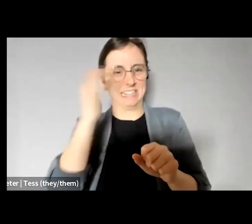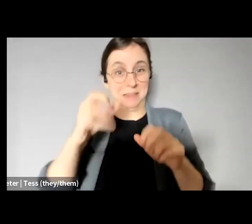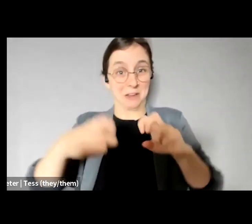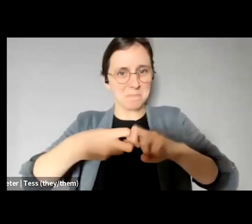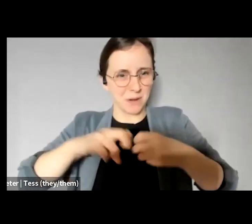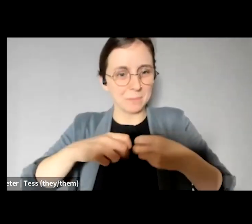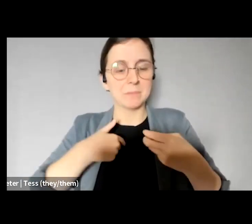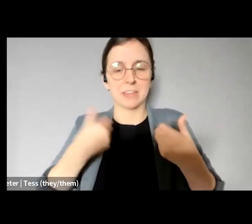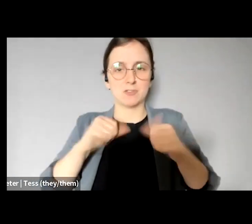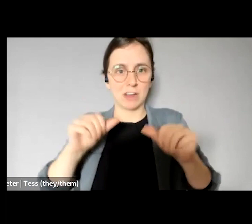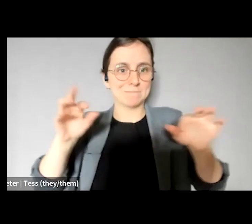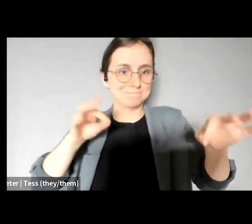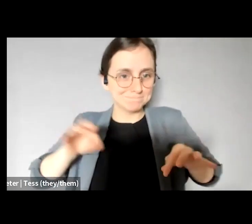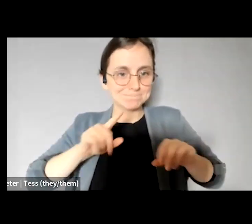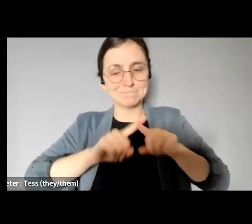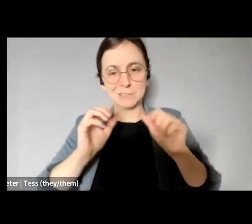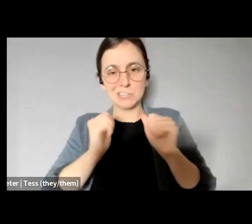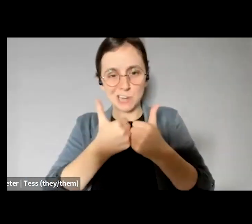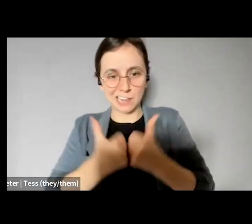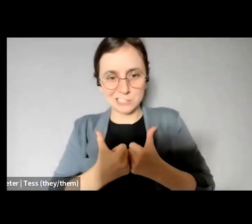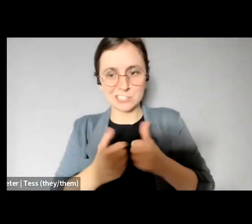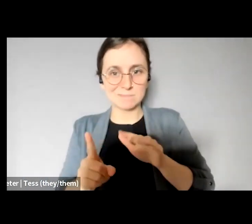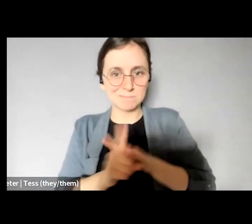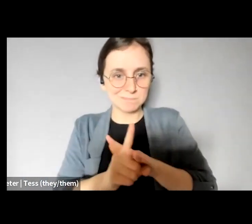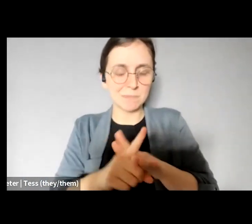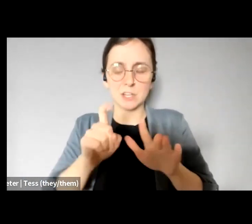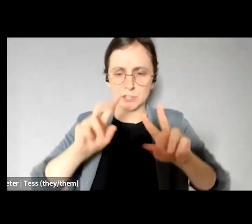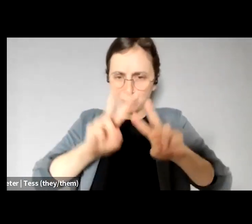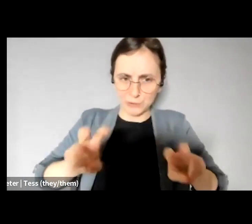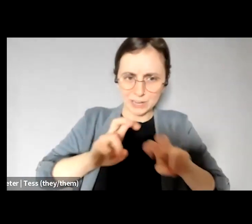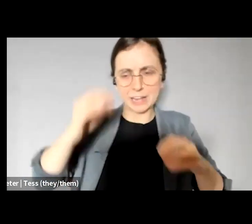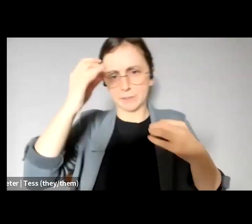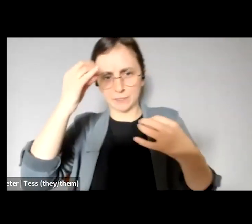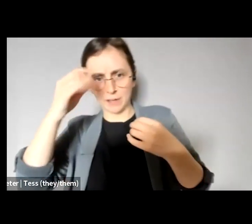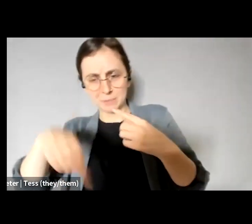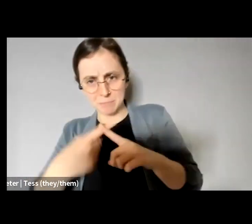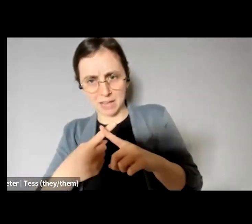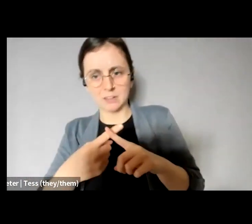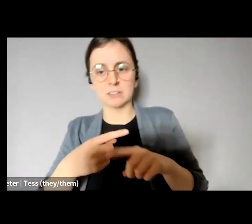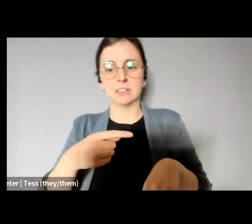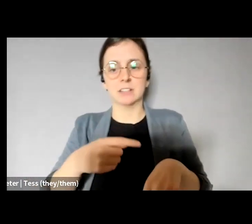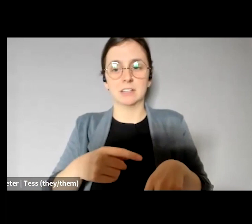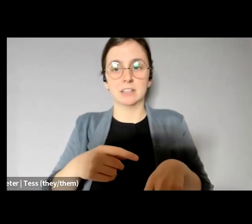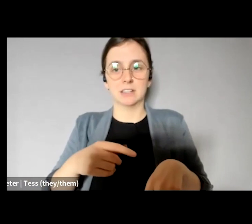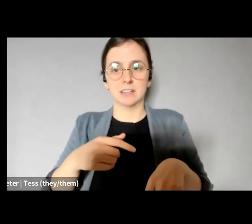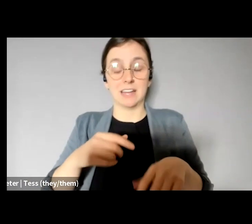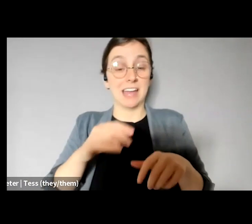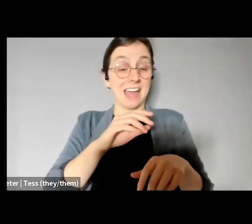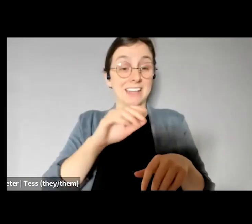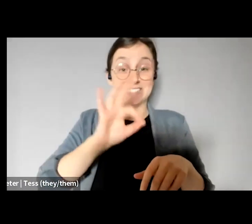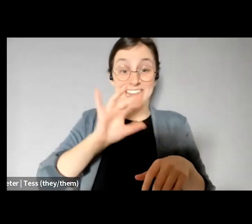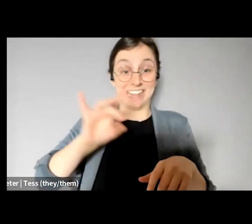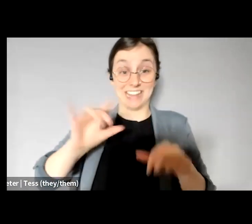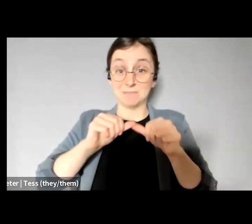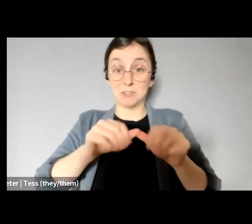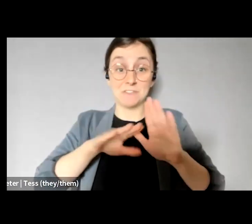challenges and concerns that should be looked at and thought about, expecting and hoping that as 988 continues to develop, that these will be